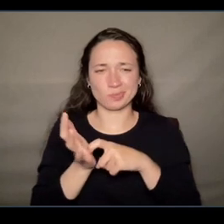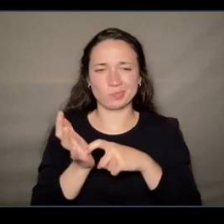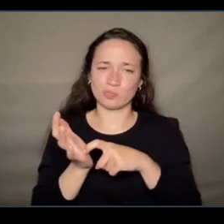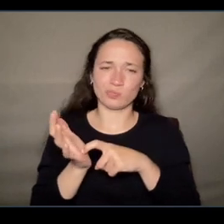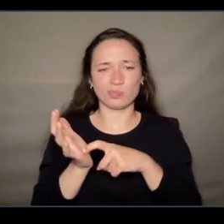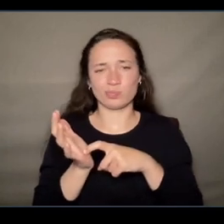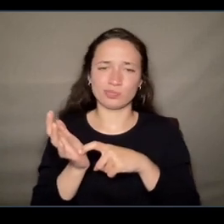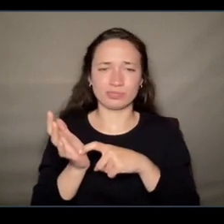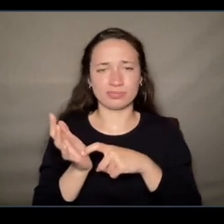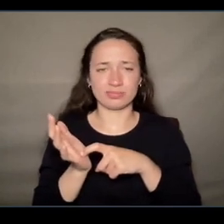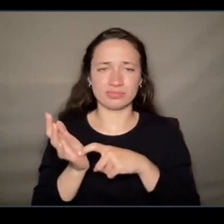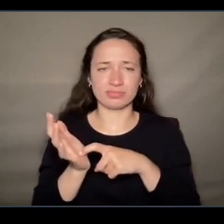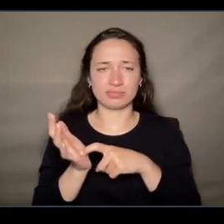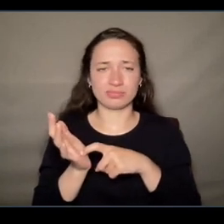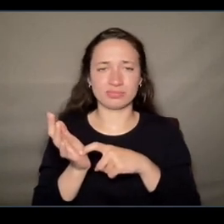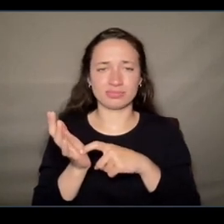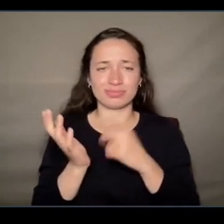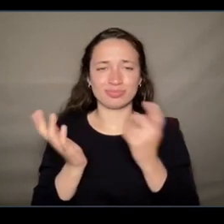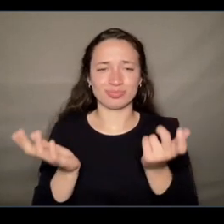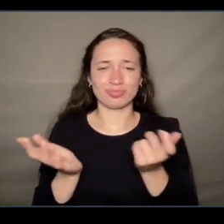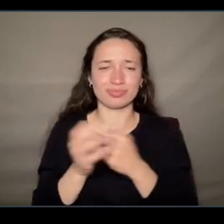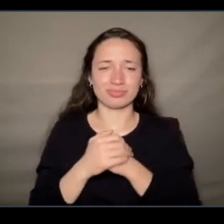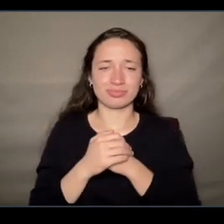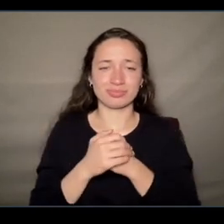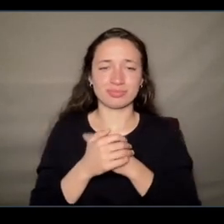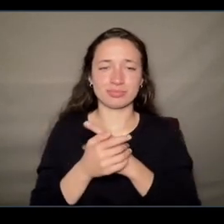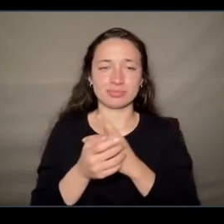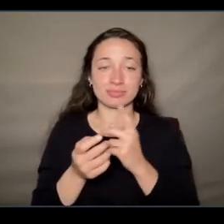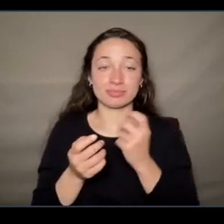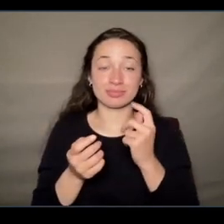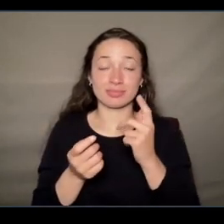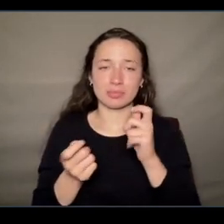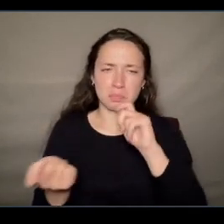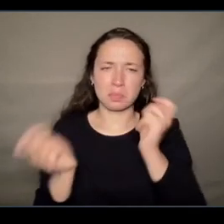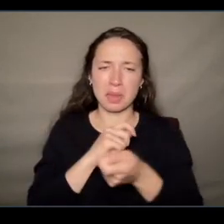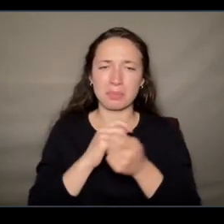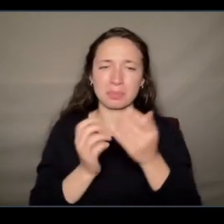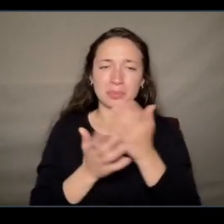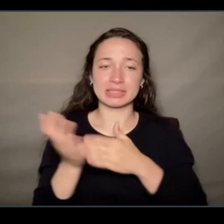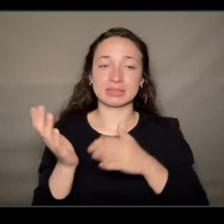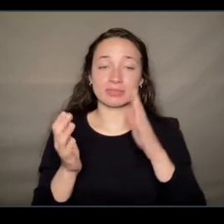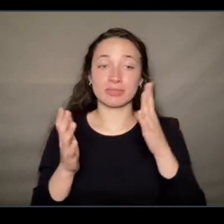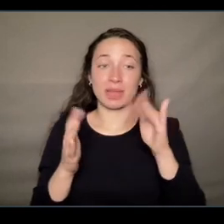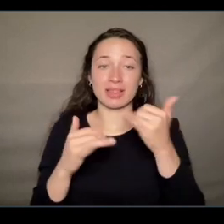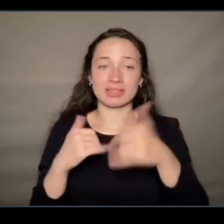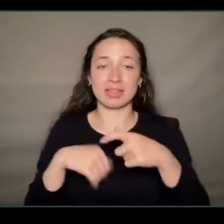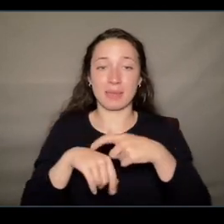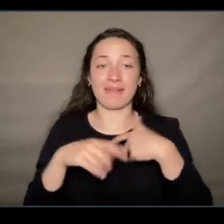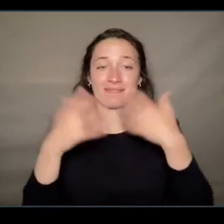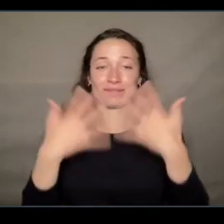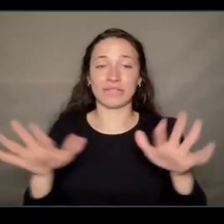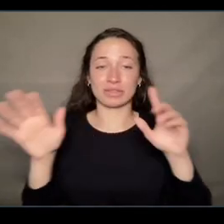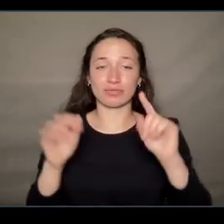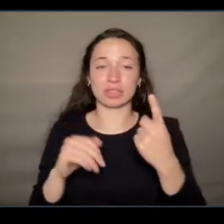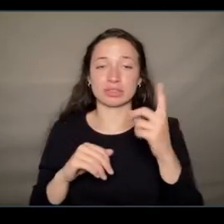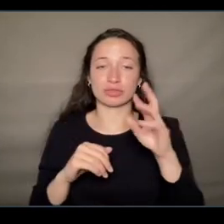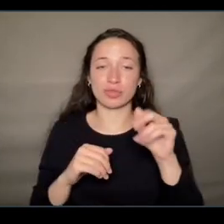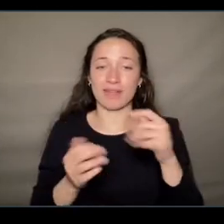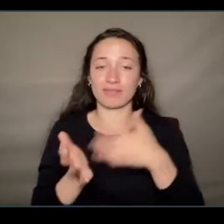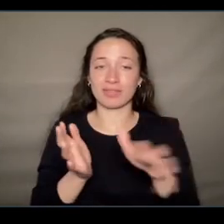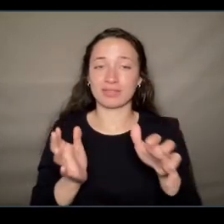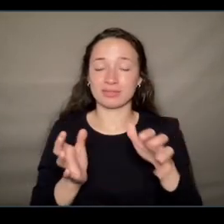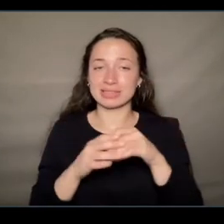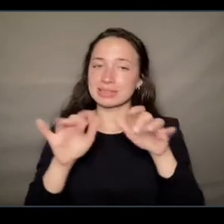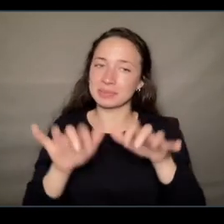it's not unrecognizable, but it's a transformed piece by the time I finish the first draft in